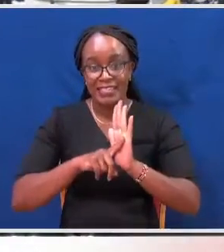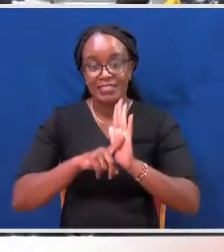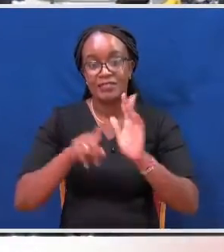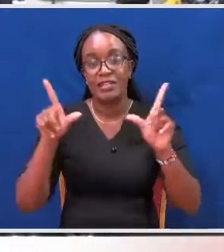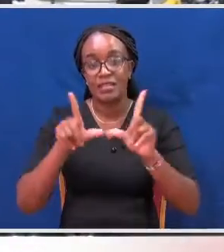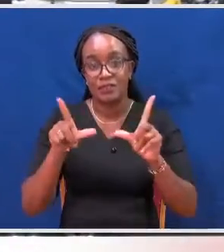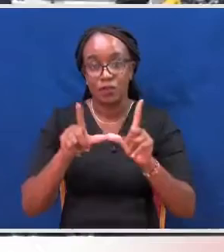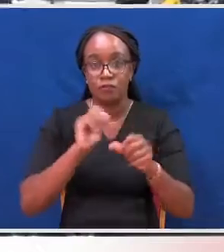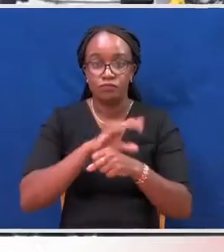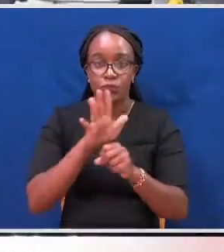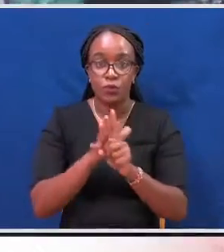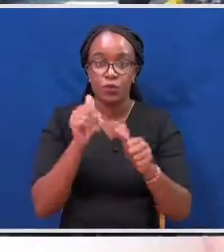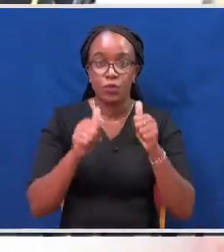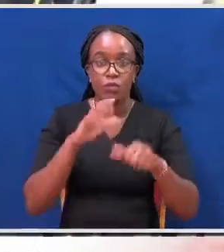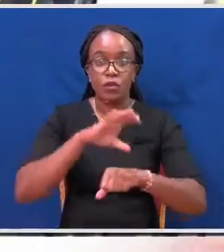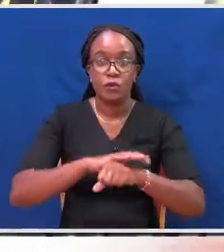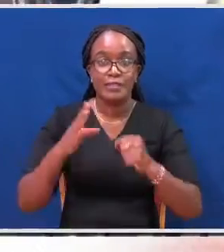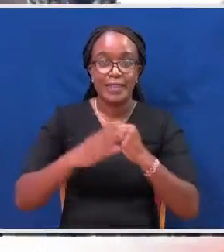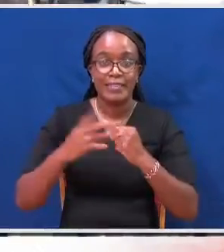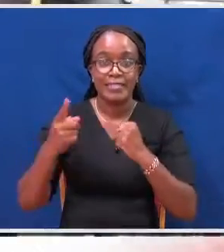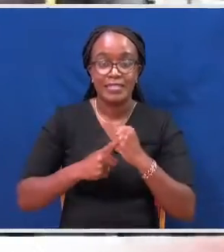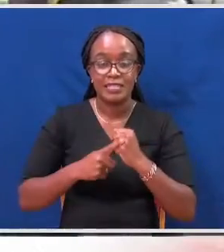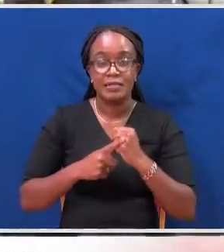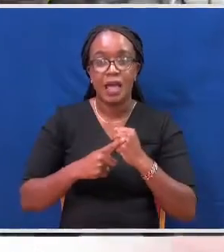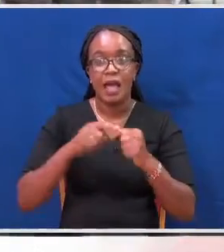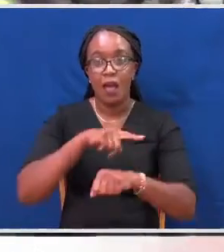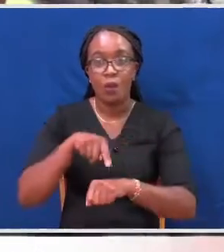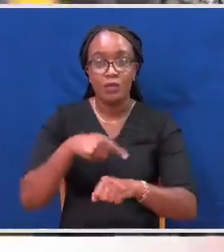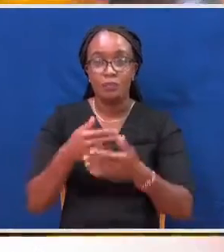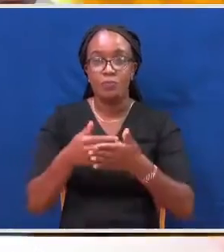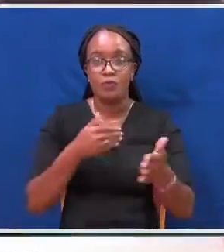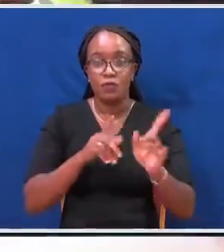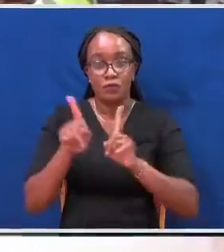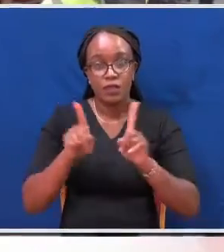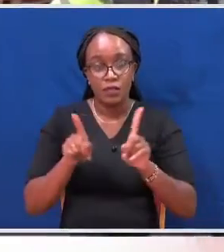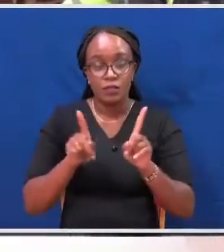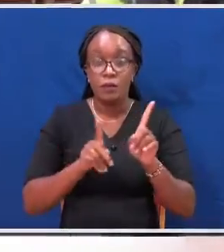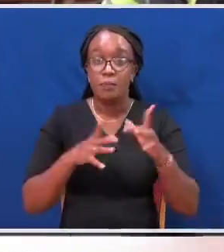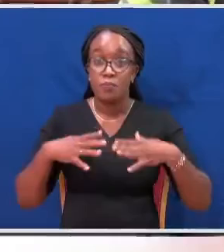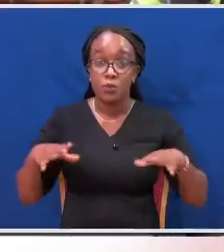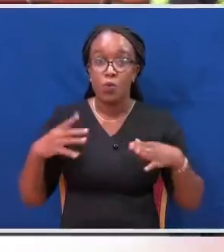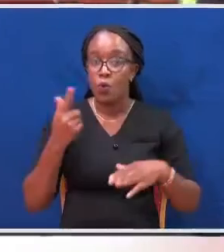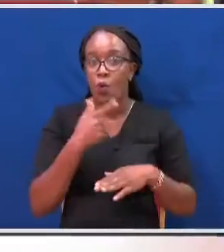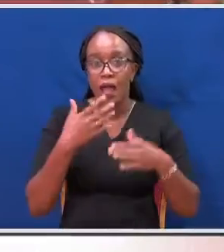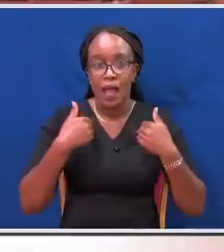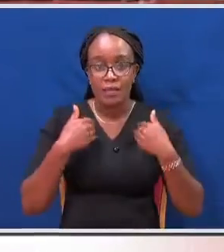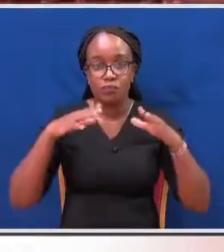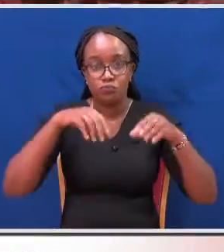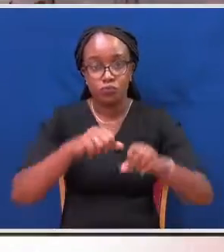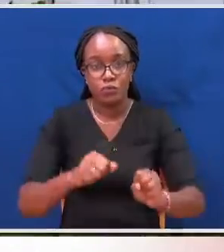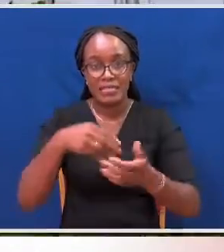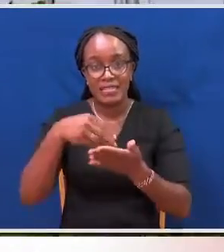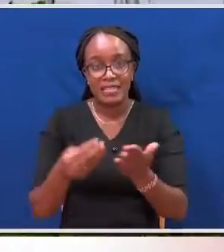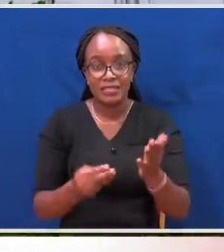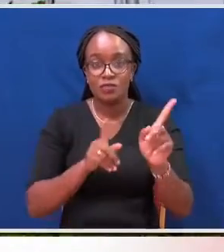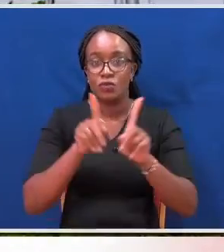hours before travel. The government also clarified that tourists who had already booked tickets to travel into the country